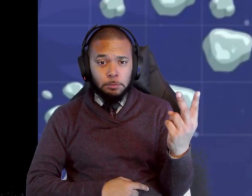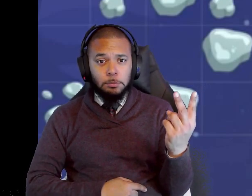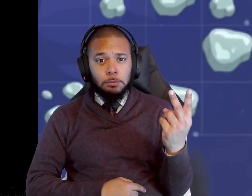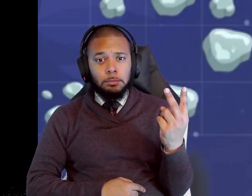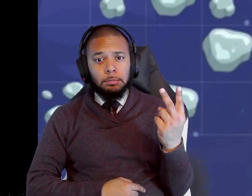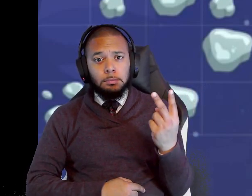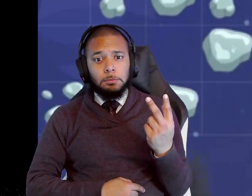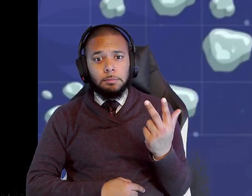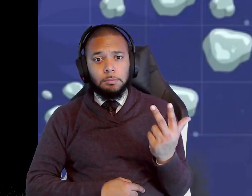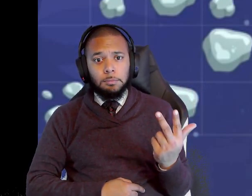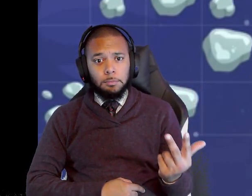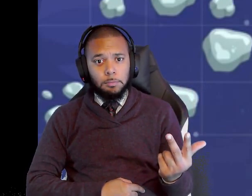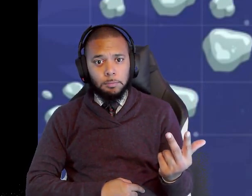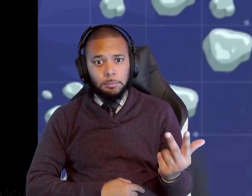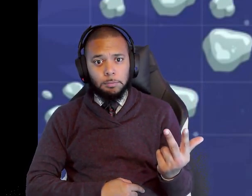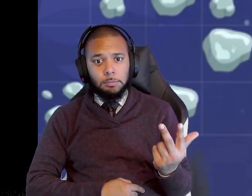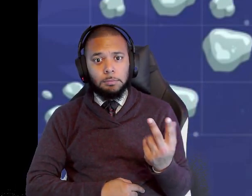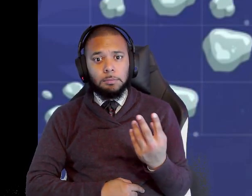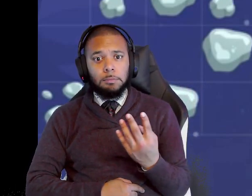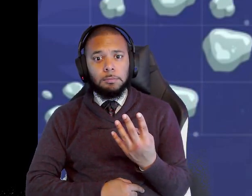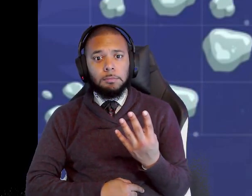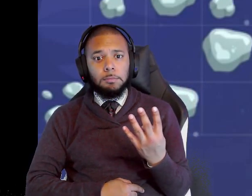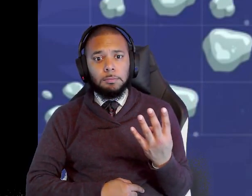three